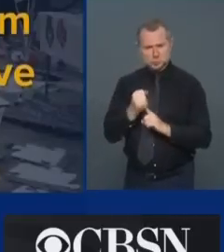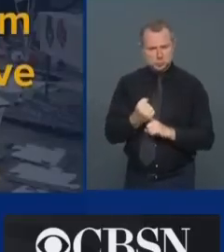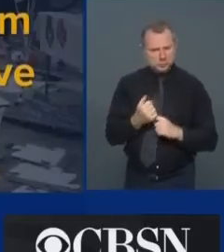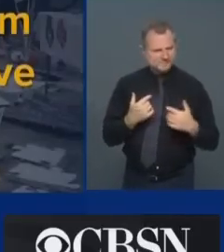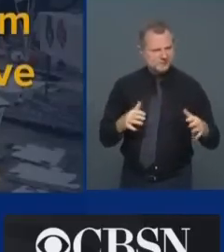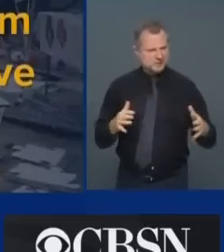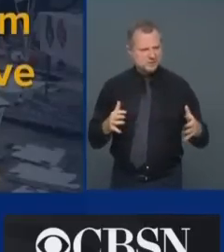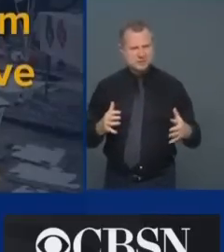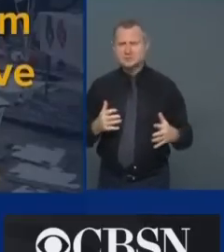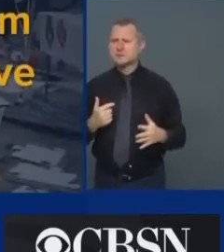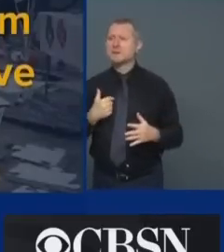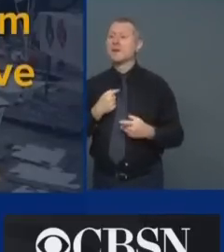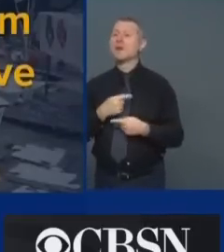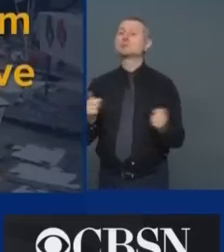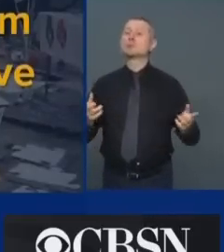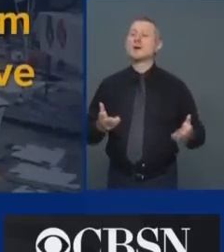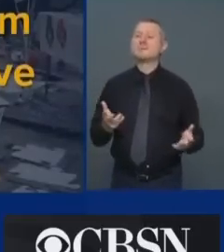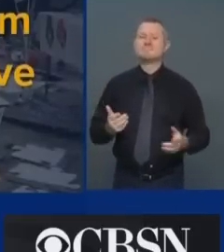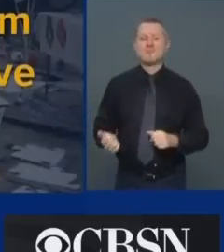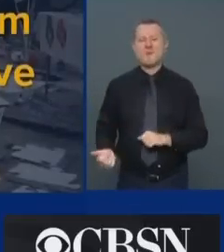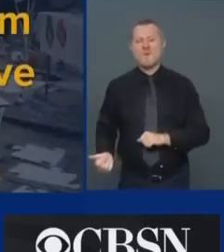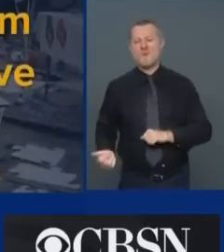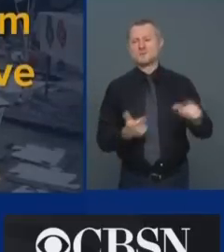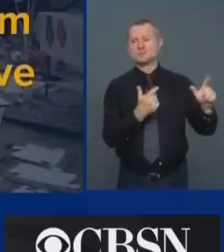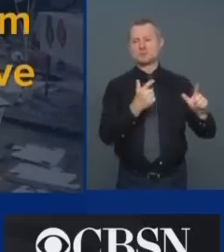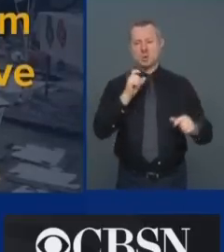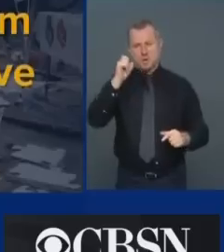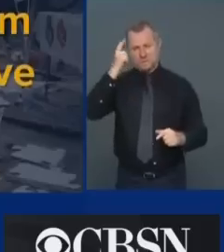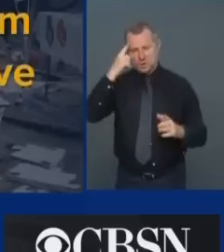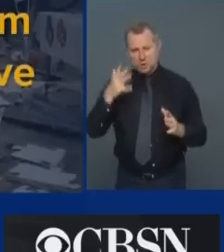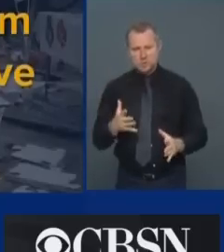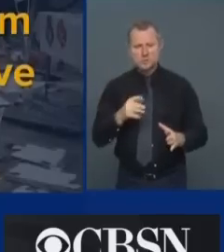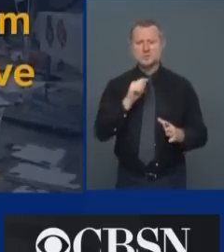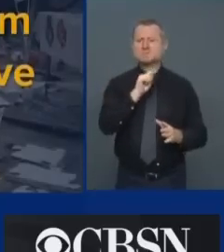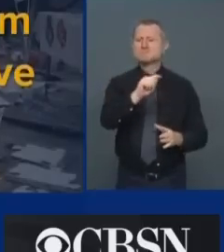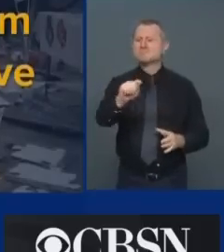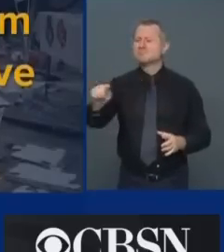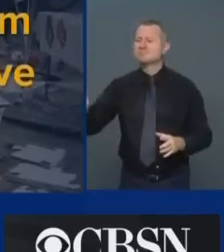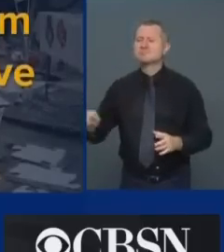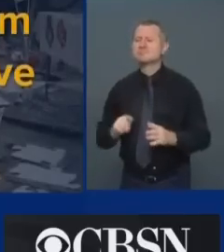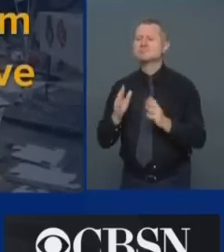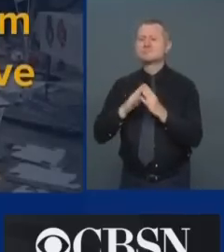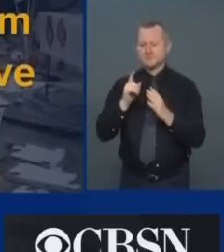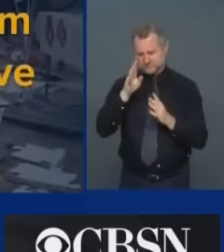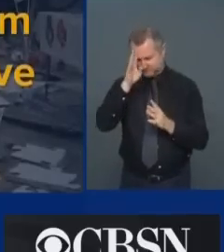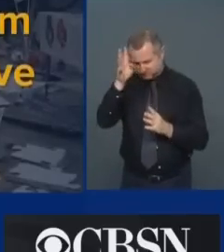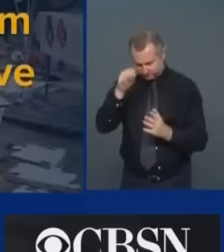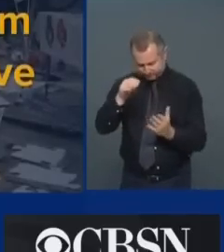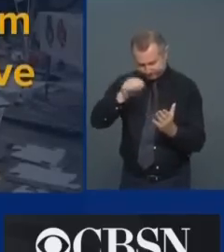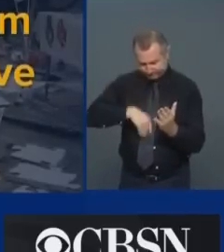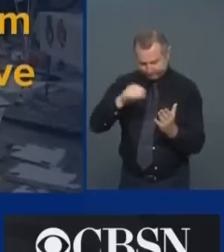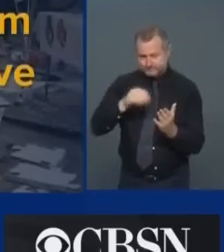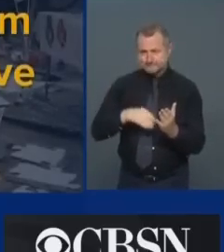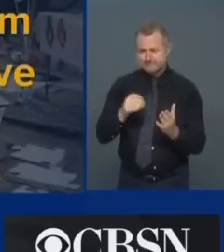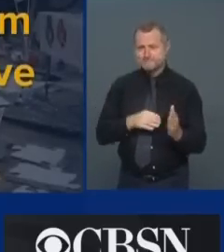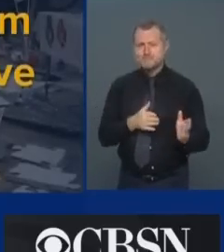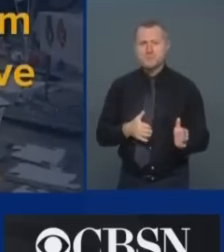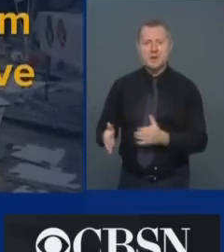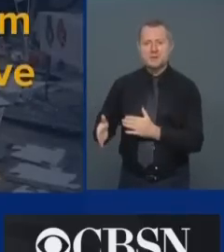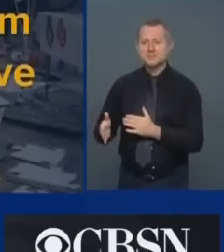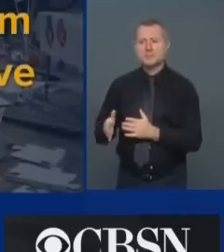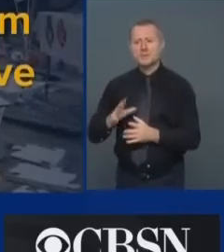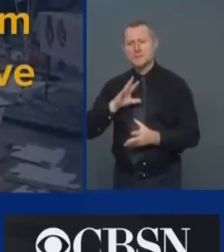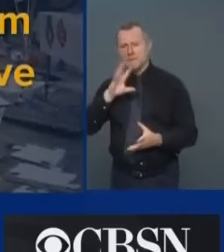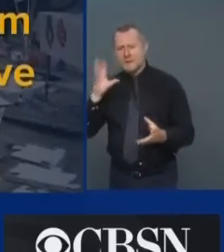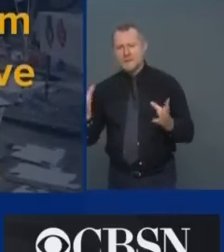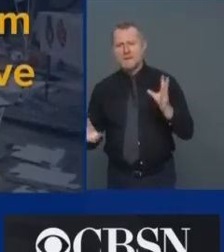And I announced that every jurisdiction must come up with a plan that reimagines their